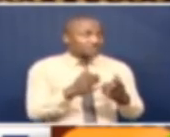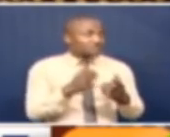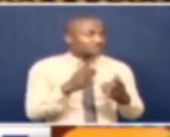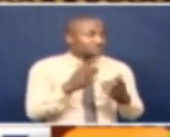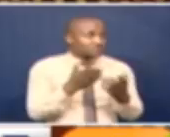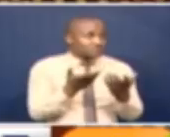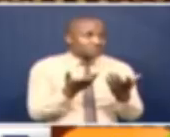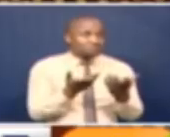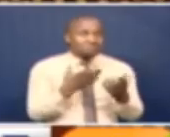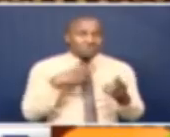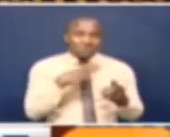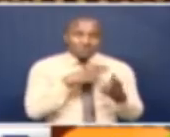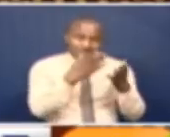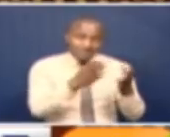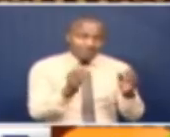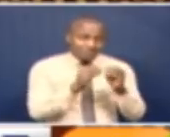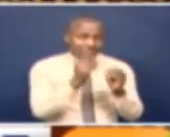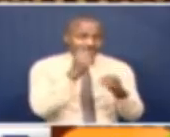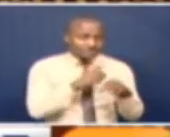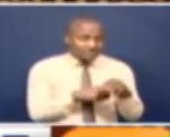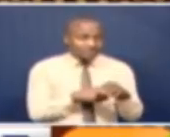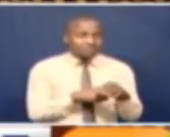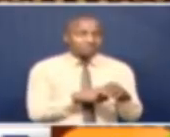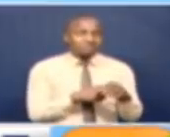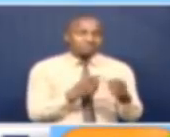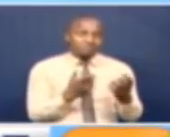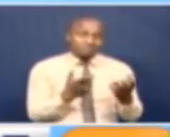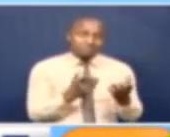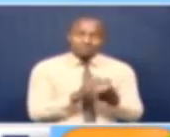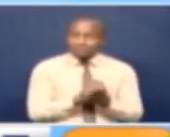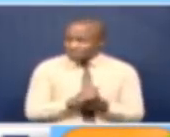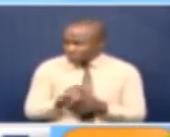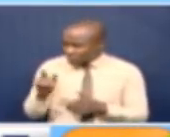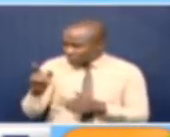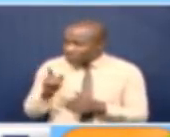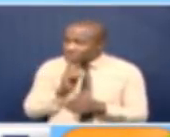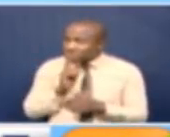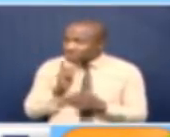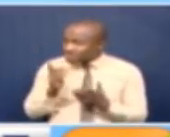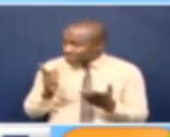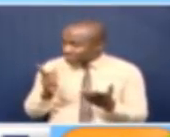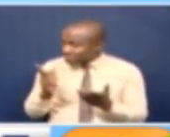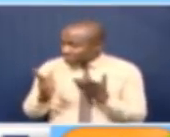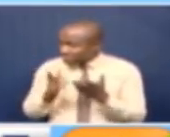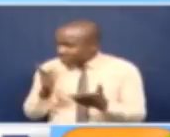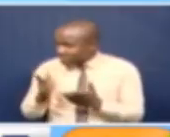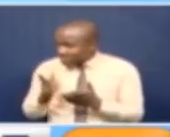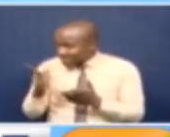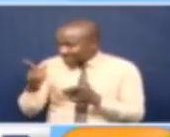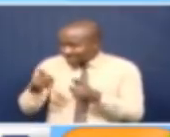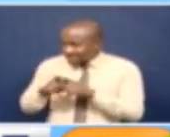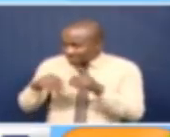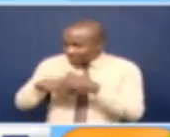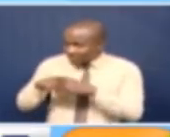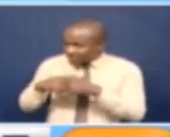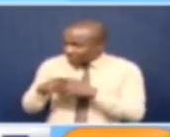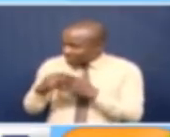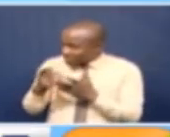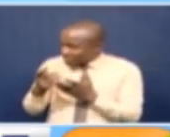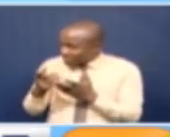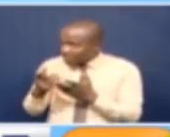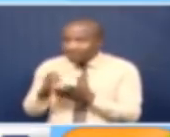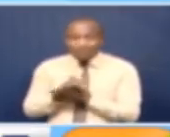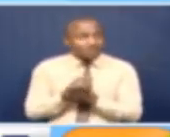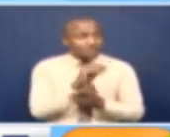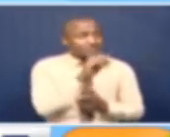then meet for the first time, elect their chair and their vice chair. So, Senator, you can't blame Jubilee. They've already put, you know, it's like a football game. They put I think this matter